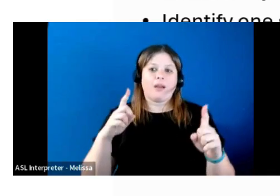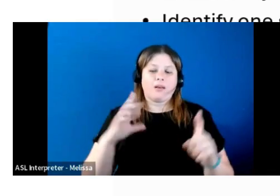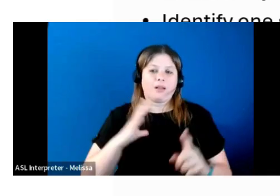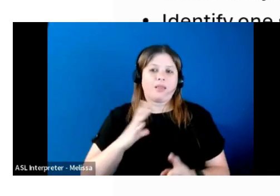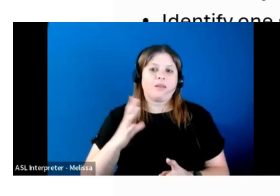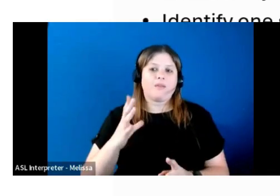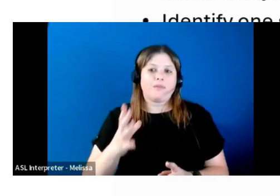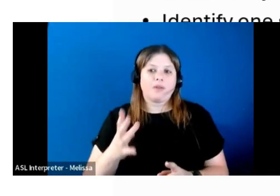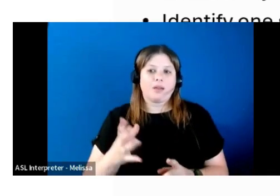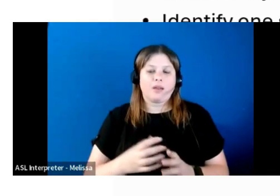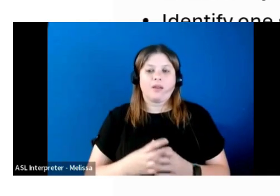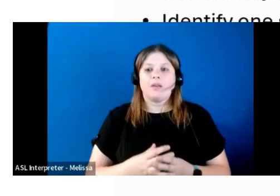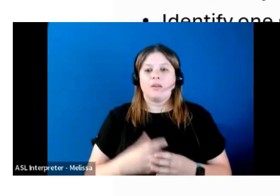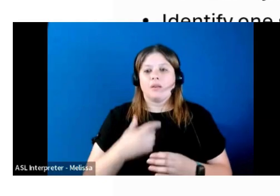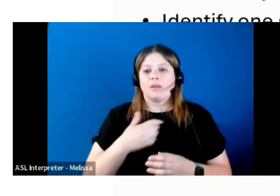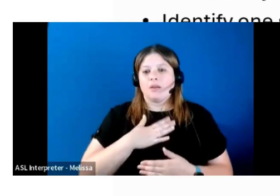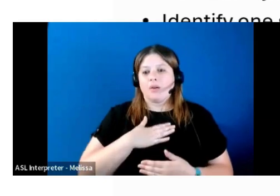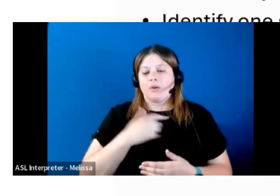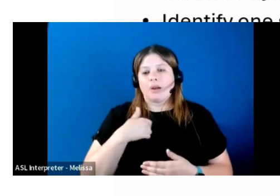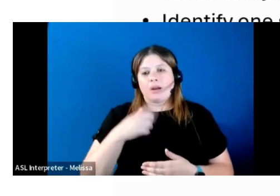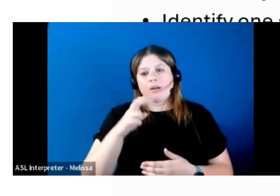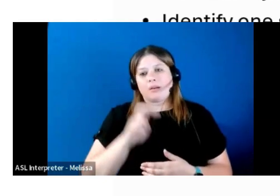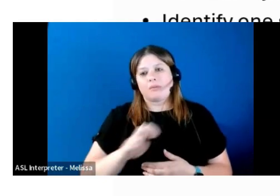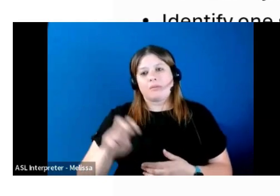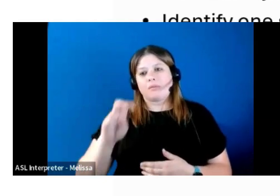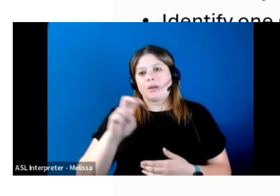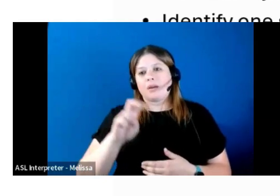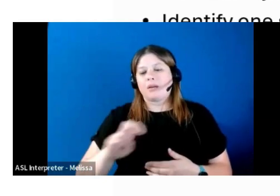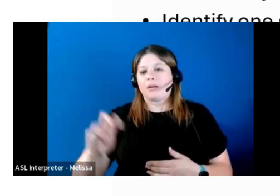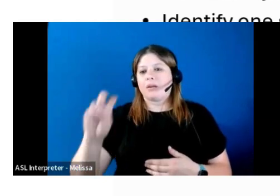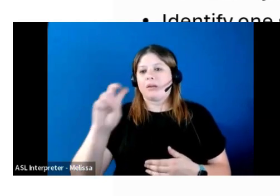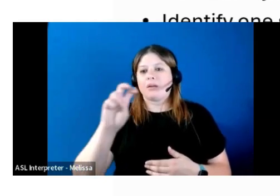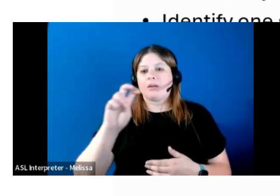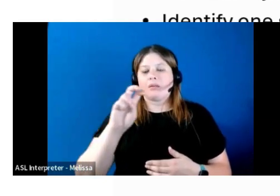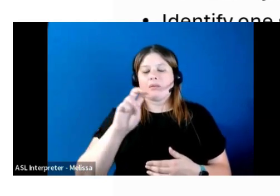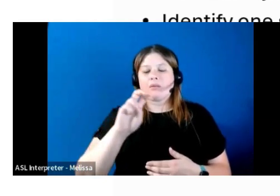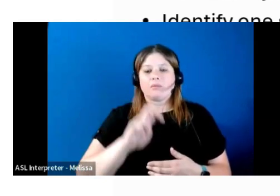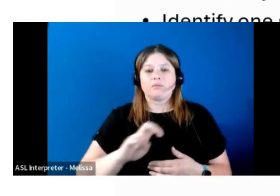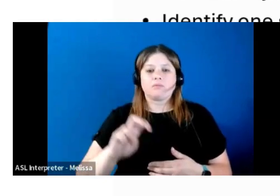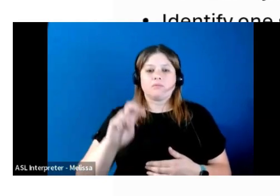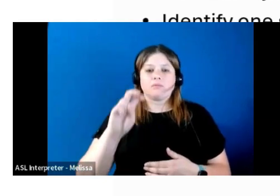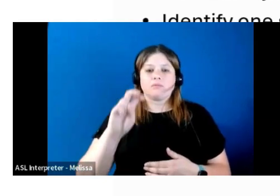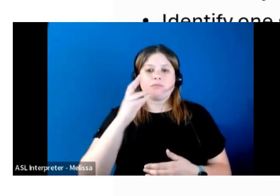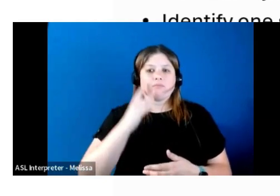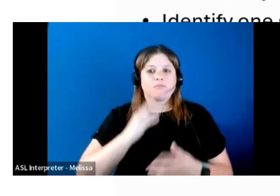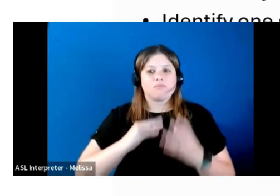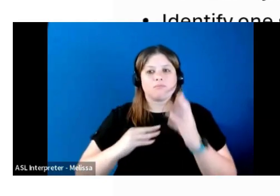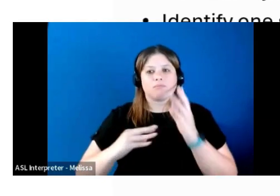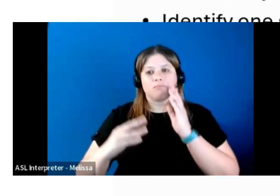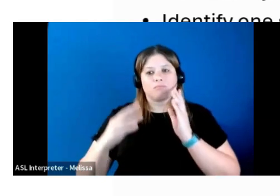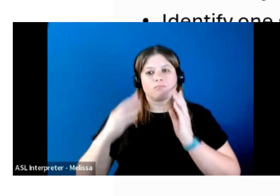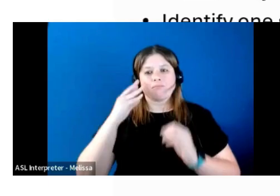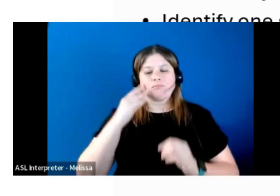Swear adventure and heartbreaks don't matter. A final